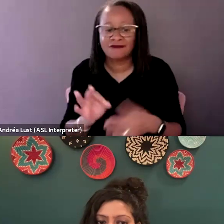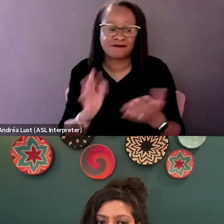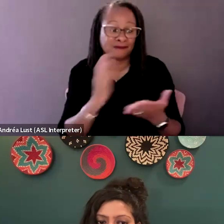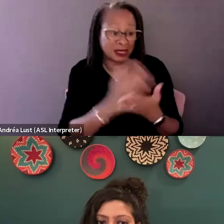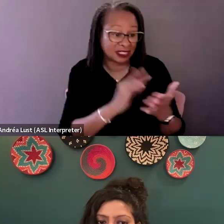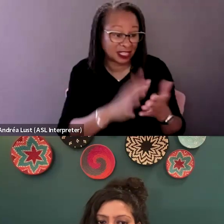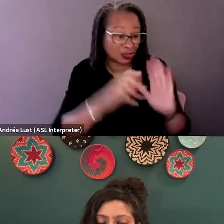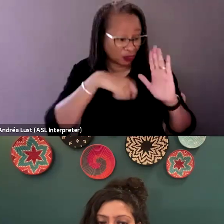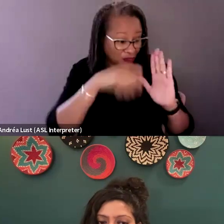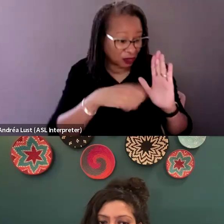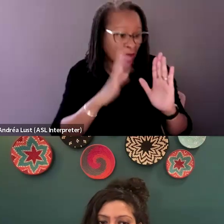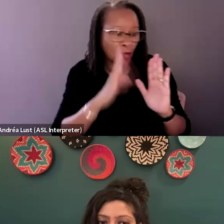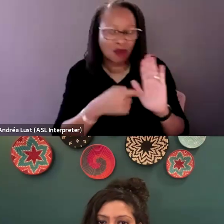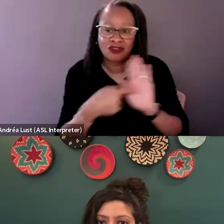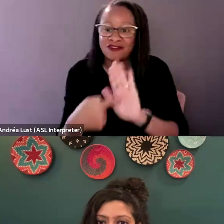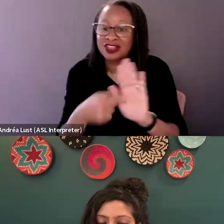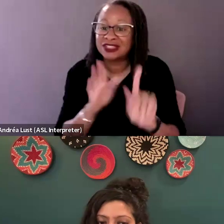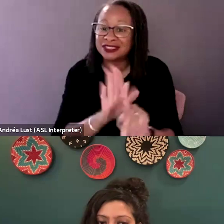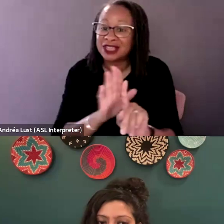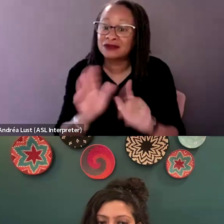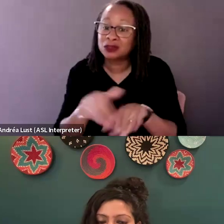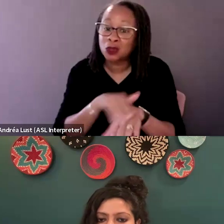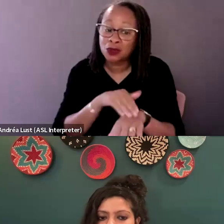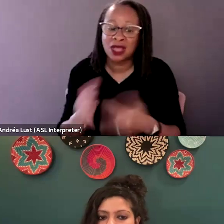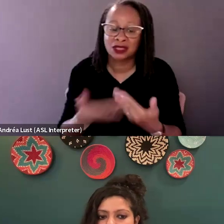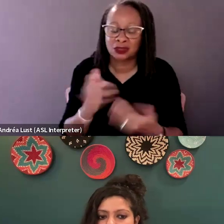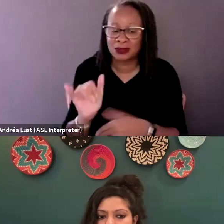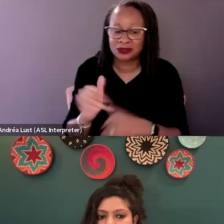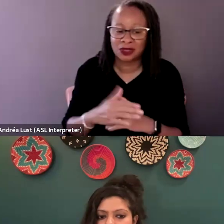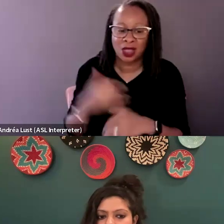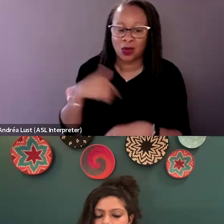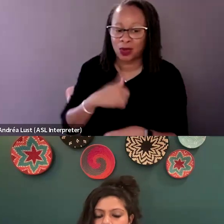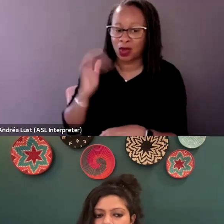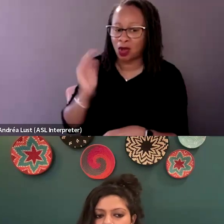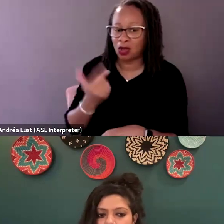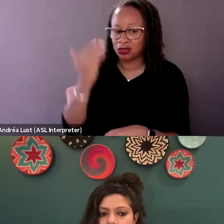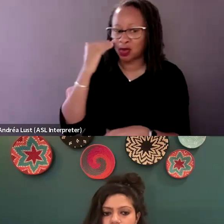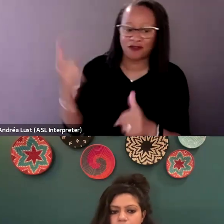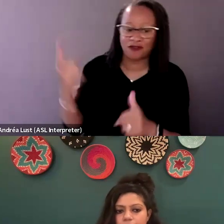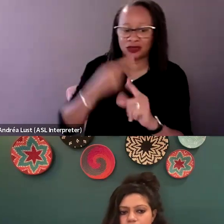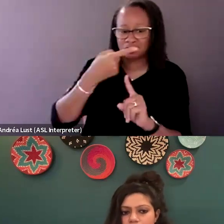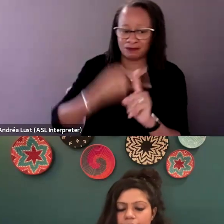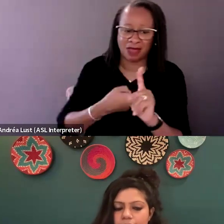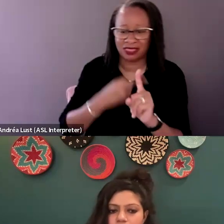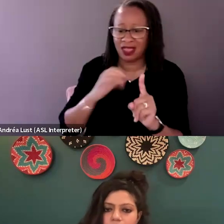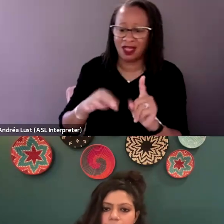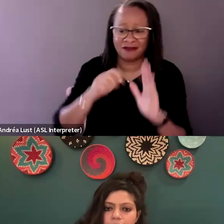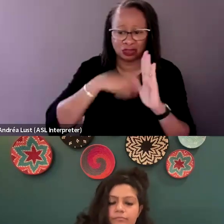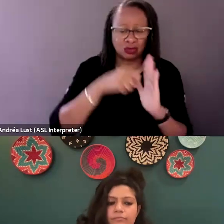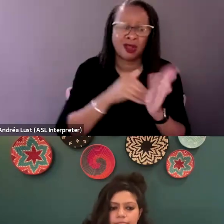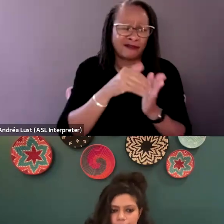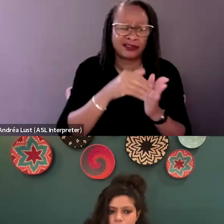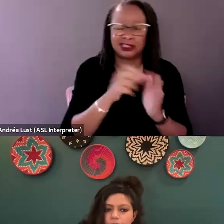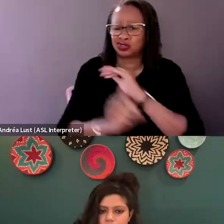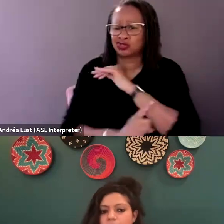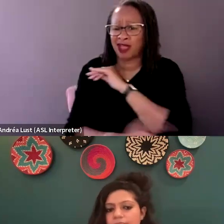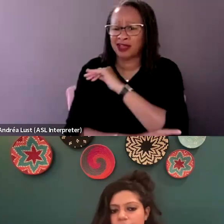it changes, no? So I think those two things that you're saying I are mean, for correlated for me, at me. the moment, it hasn't. It might, but at the moment, I can give you